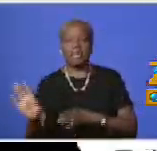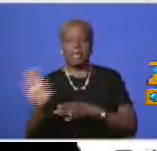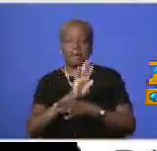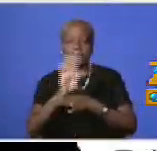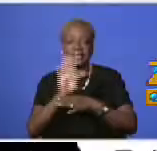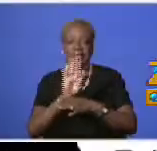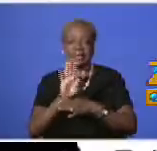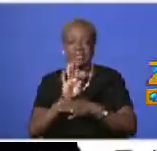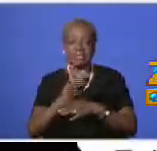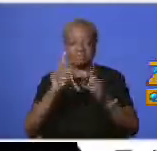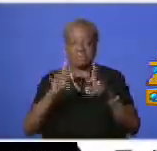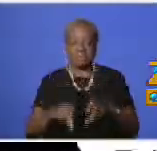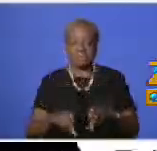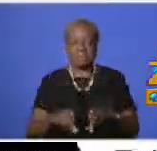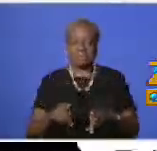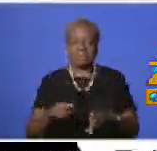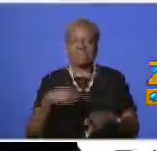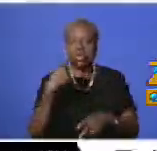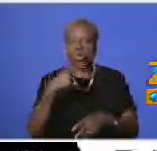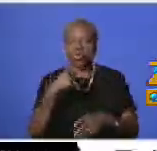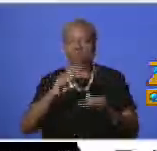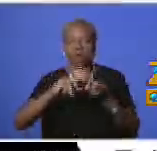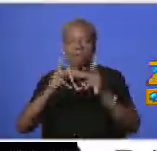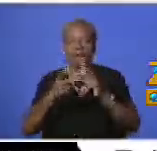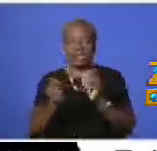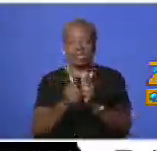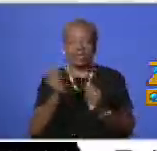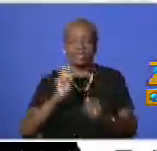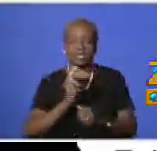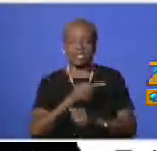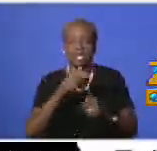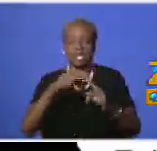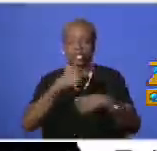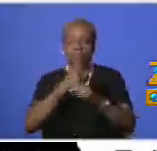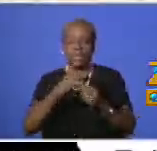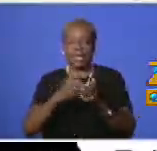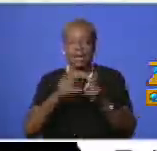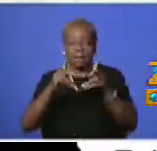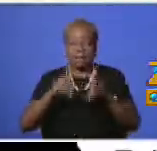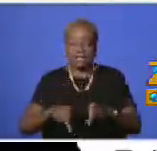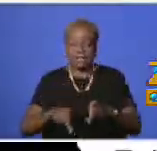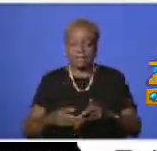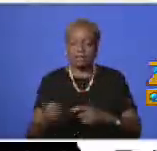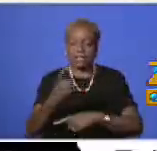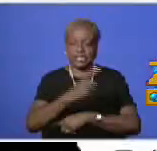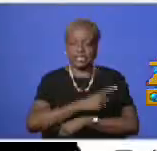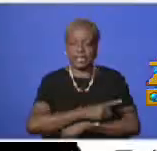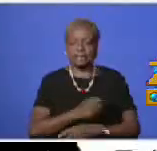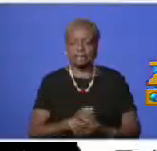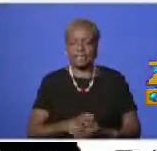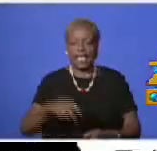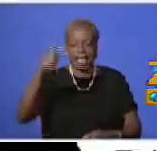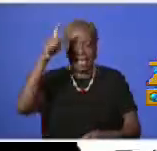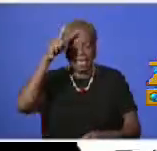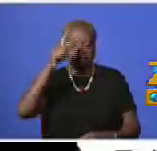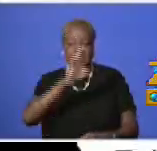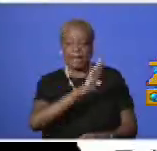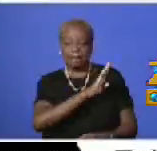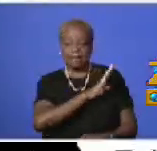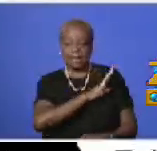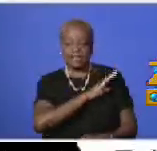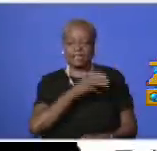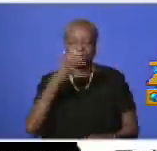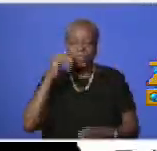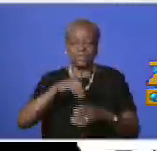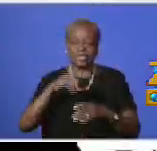business persons that have partnered with us to make this possible today. Now, Lee Van Bannister was in his homestead